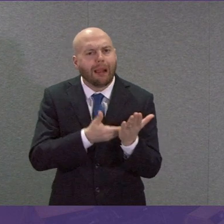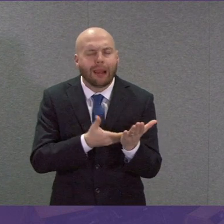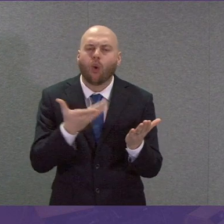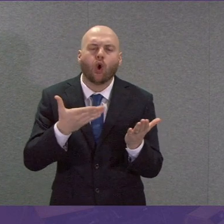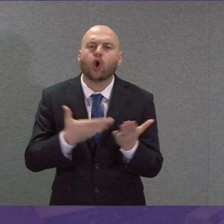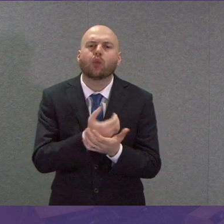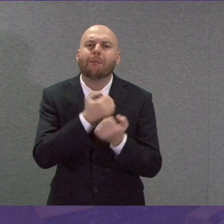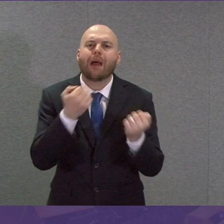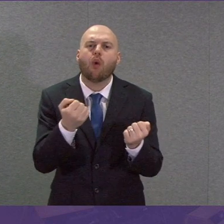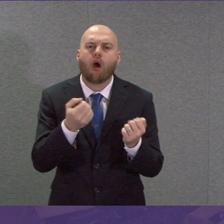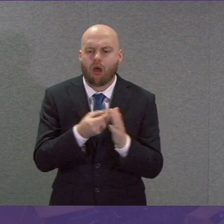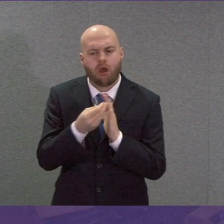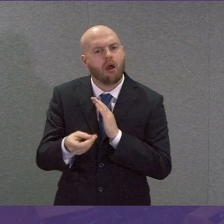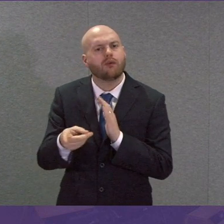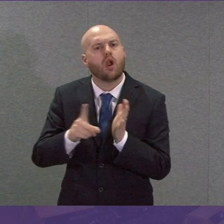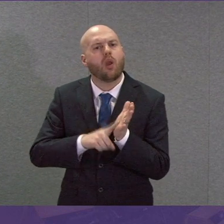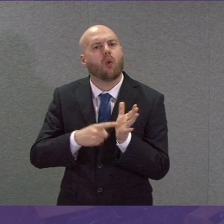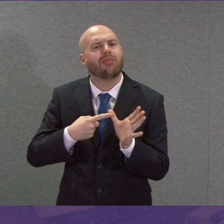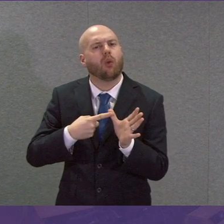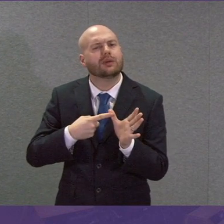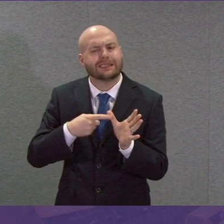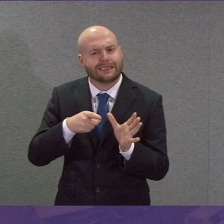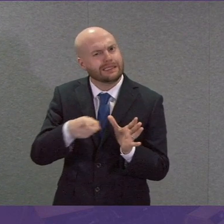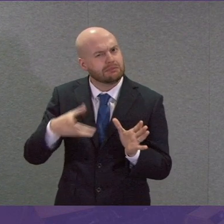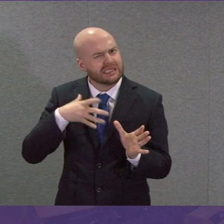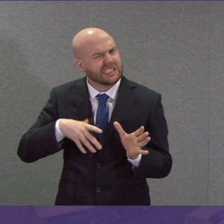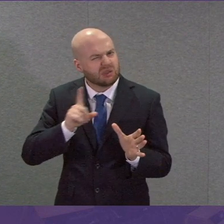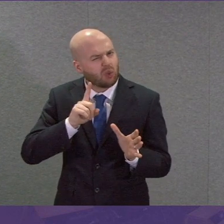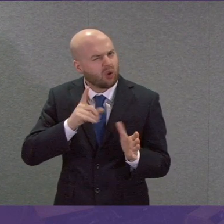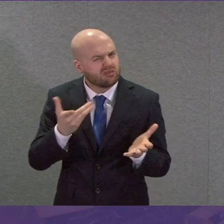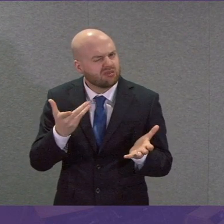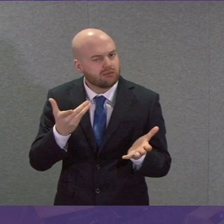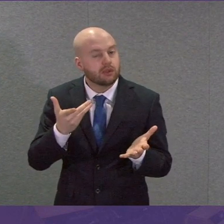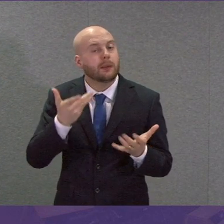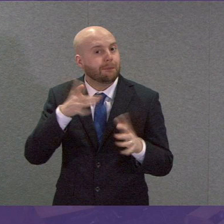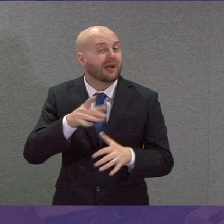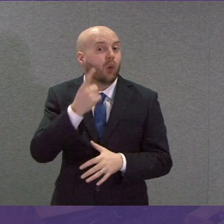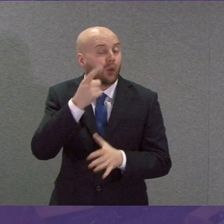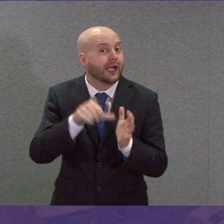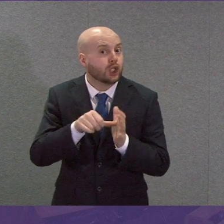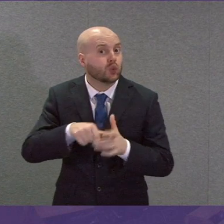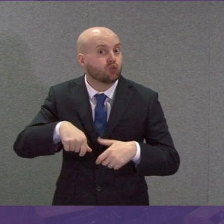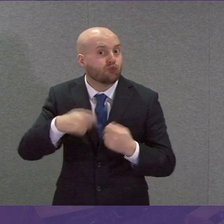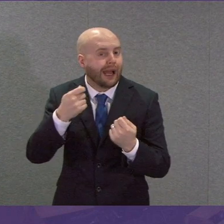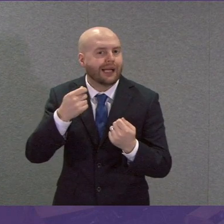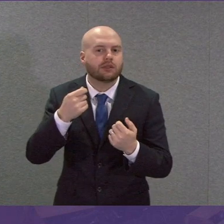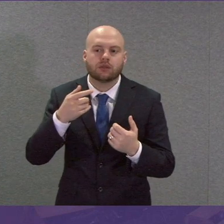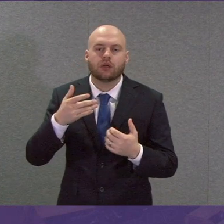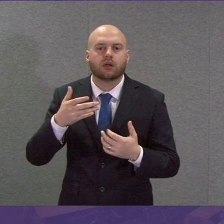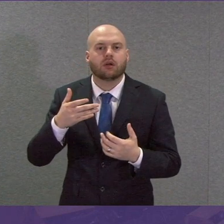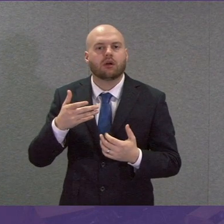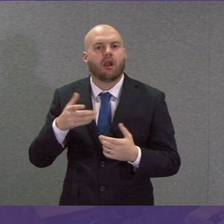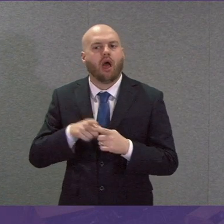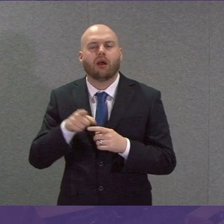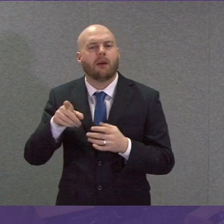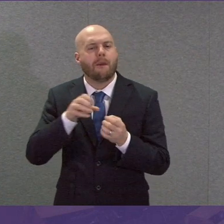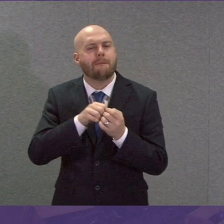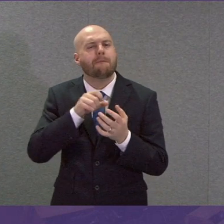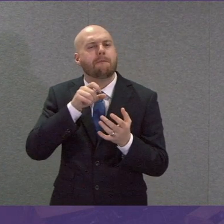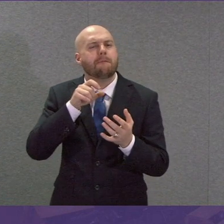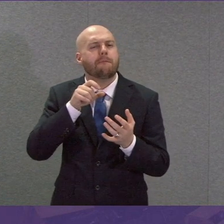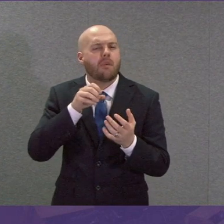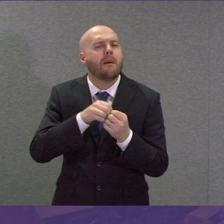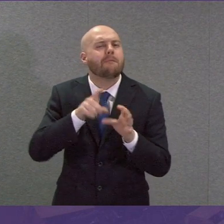to act over the next few weeks and months? One issue that's been raised with me is the issue about powers around by-elections and whether they are cancelled or